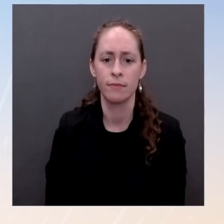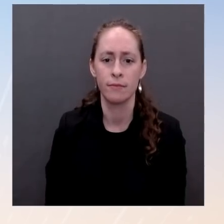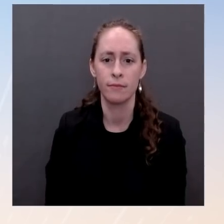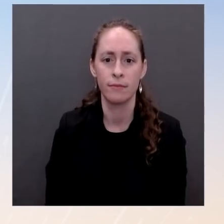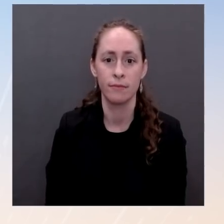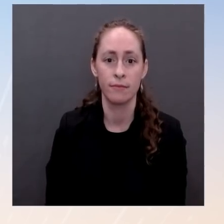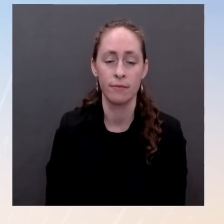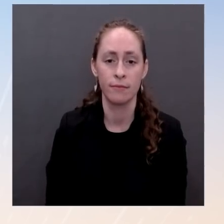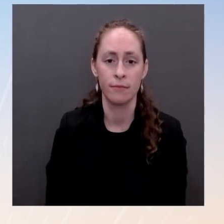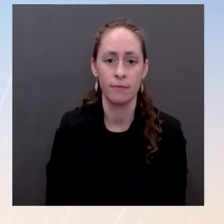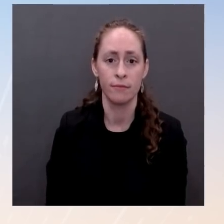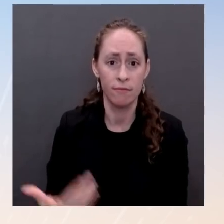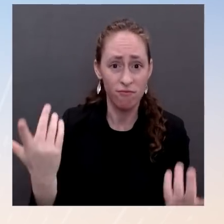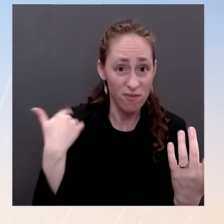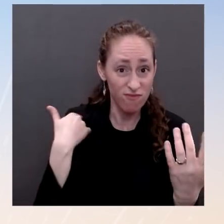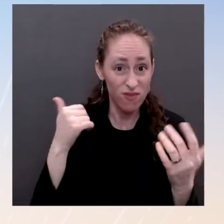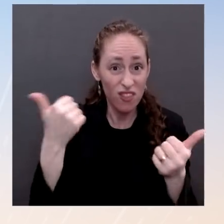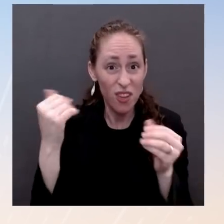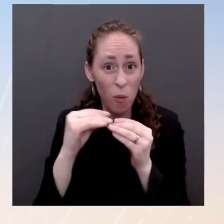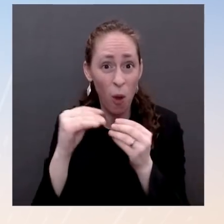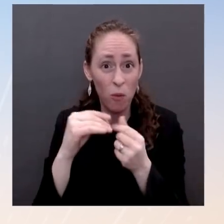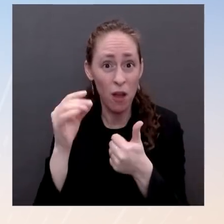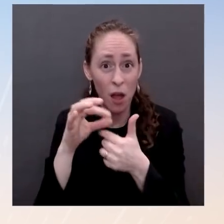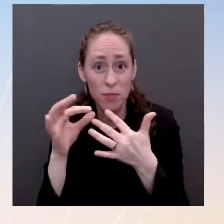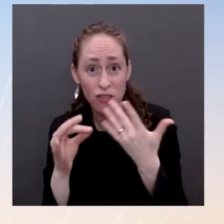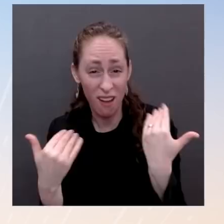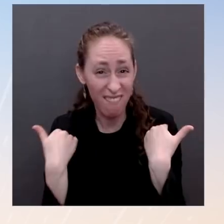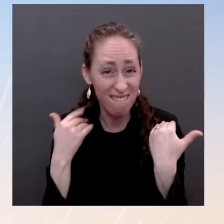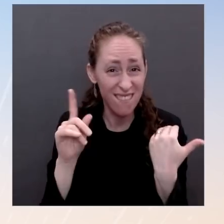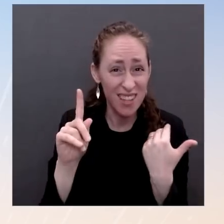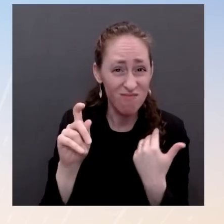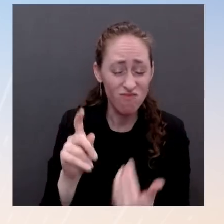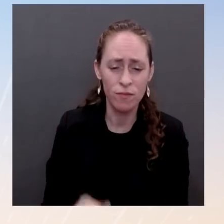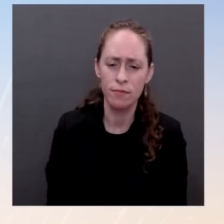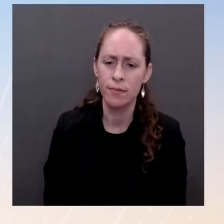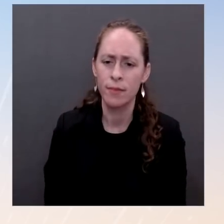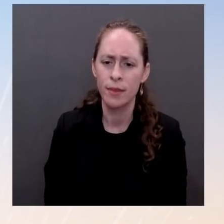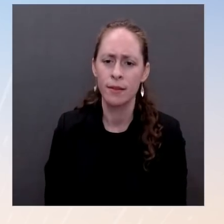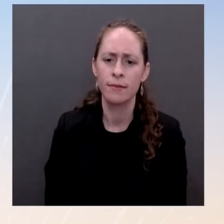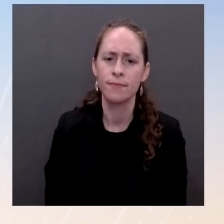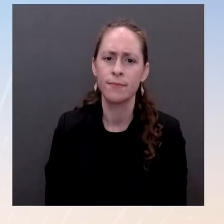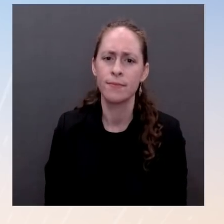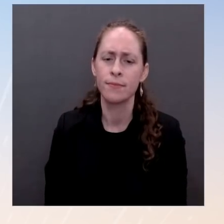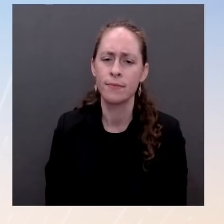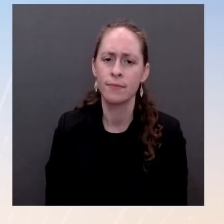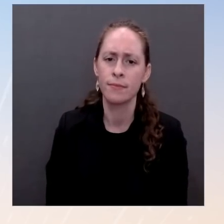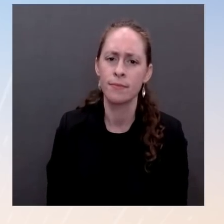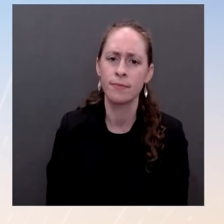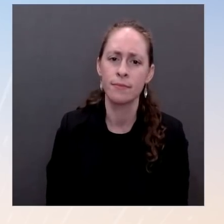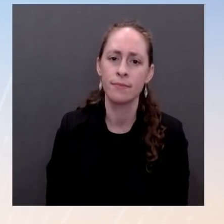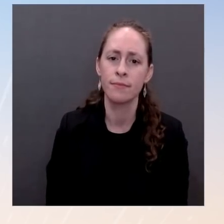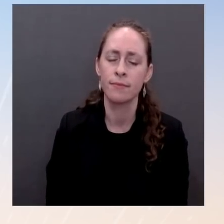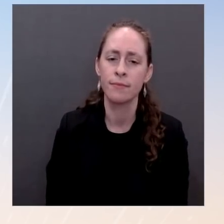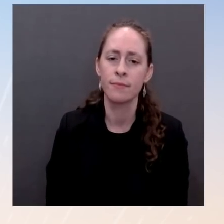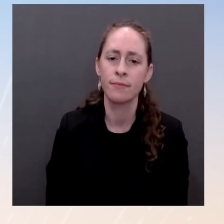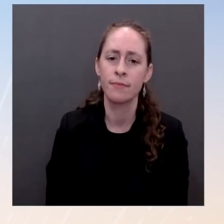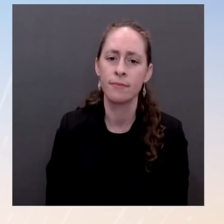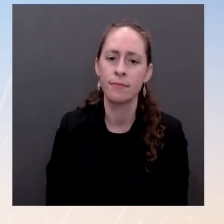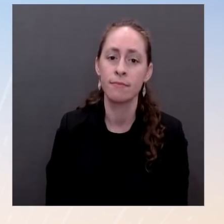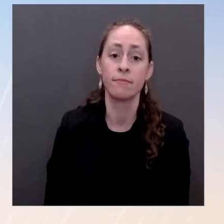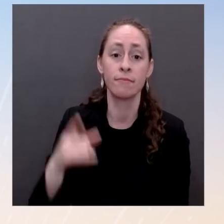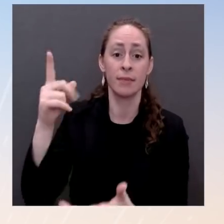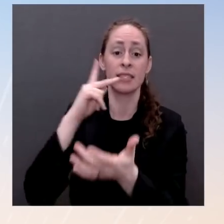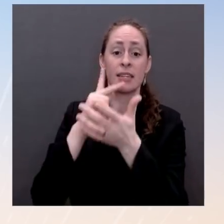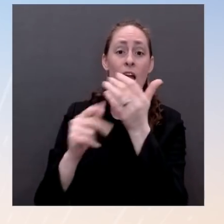Sure. Well, on the first part, you may have seen or not that our Secretary of State spoke with Foreign Minister Lavrov earlier today.